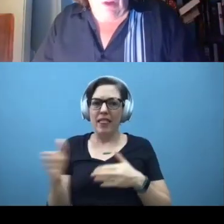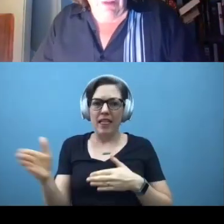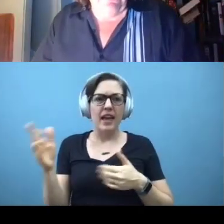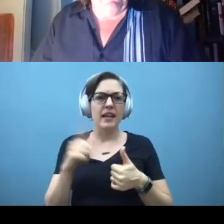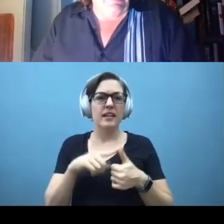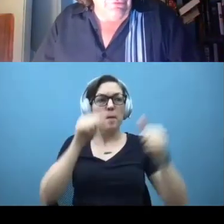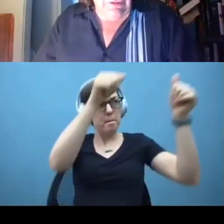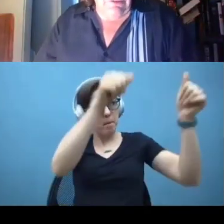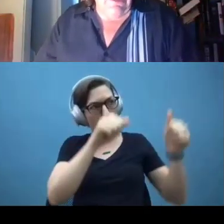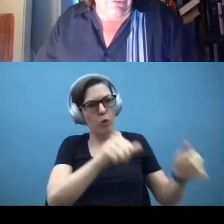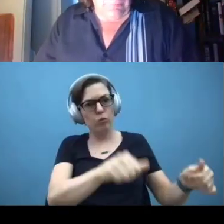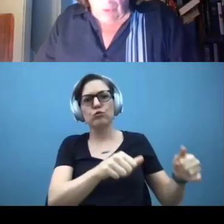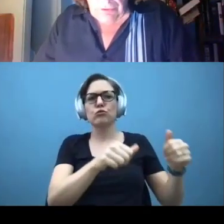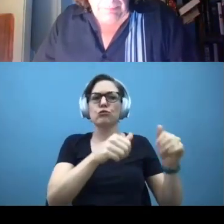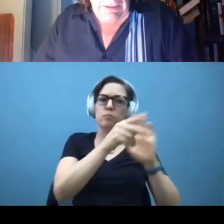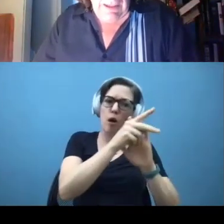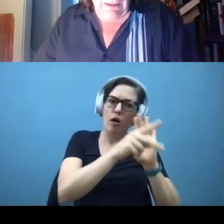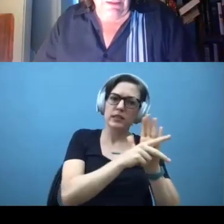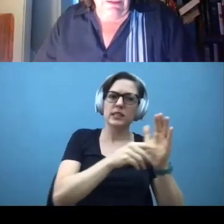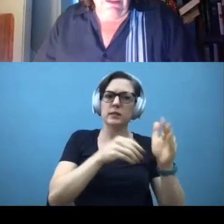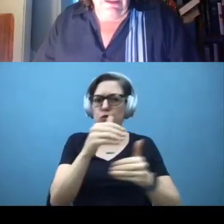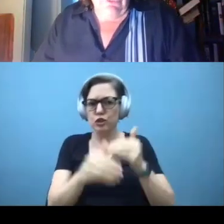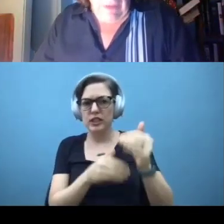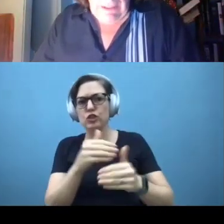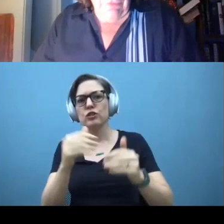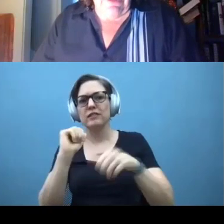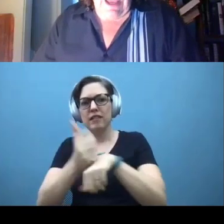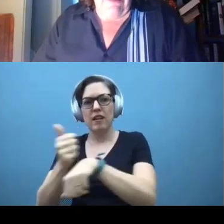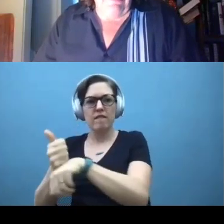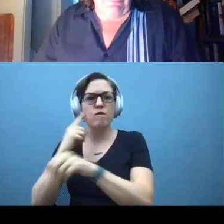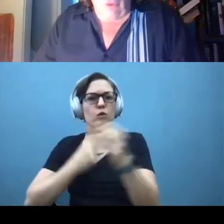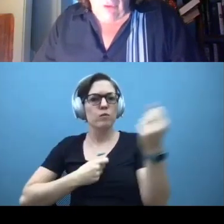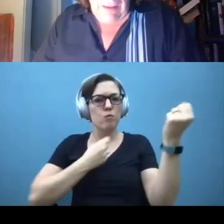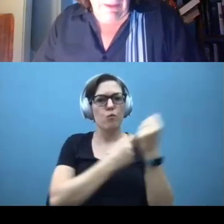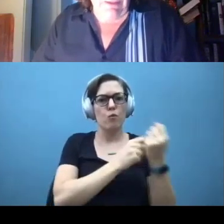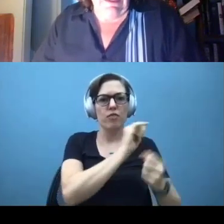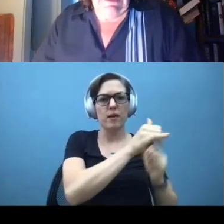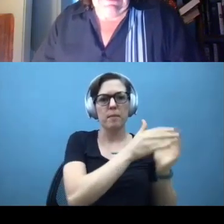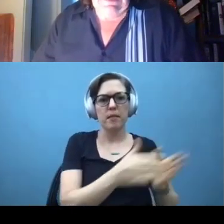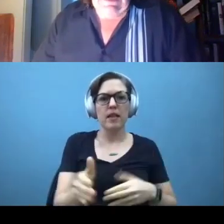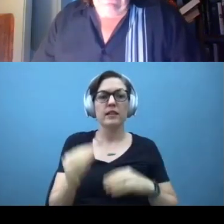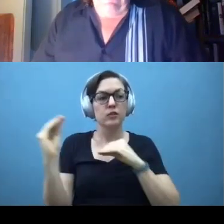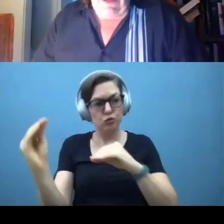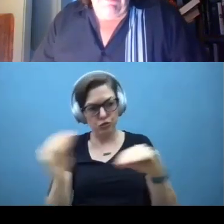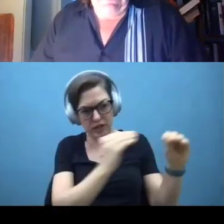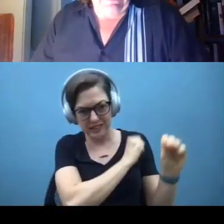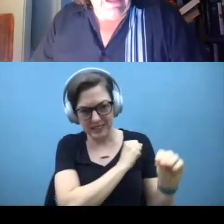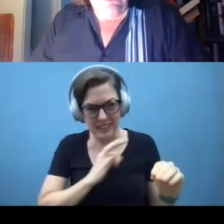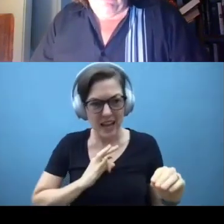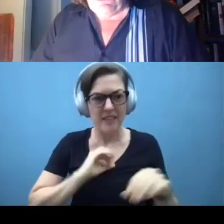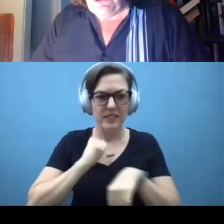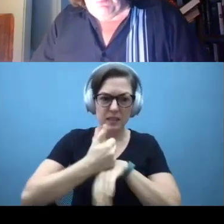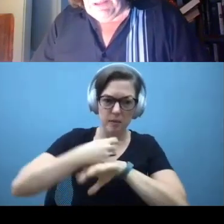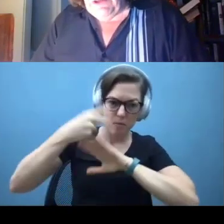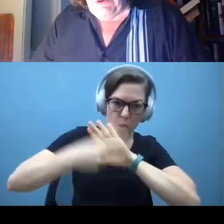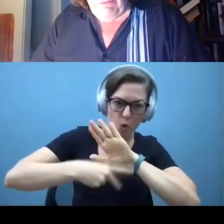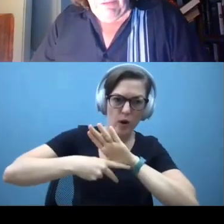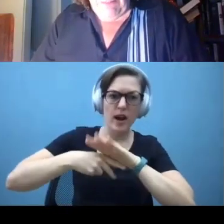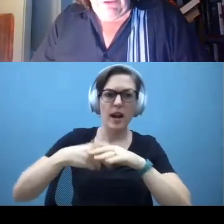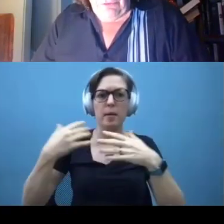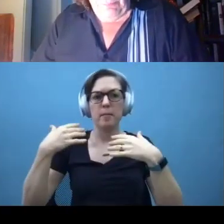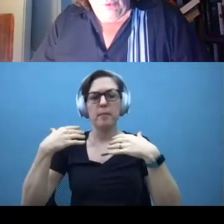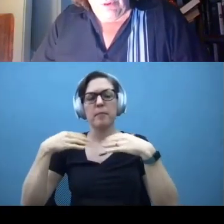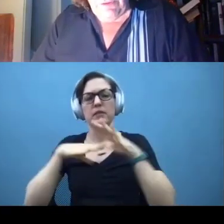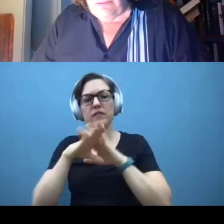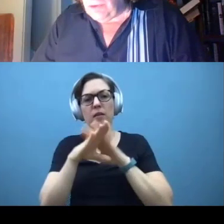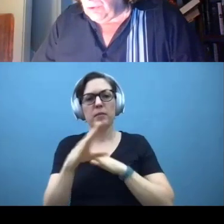and policies and procedures that support the plan, training of staff, programming, development and integration of peer and